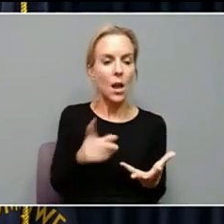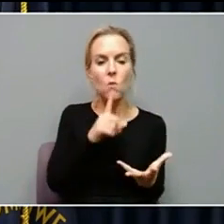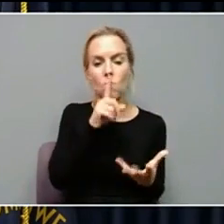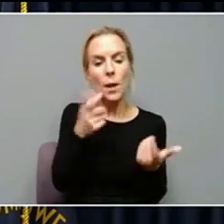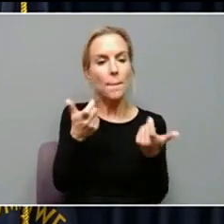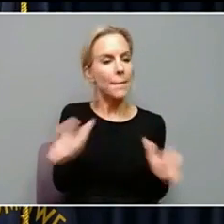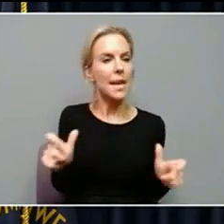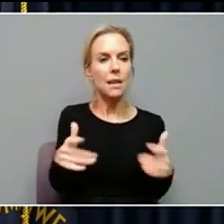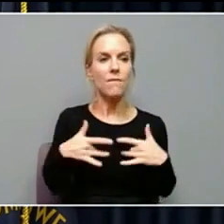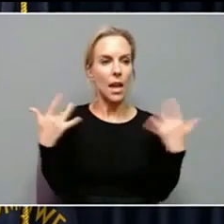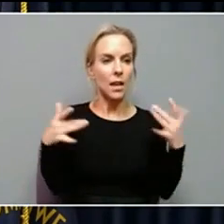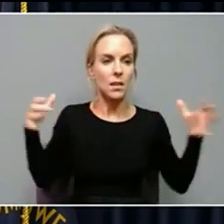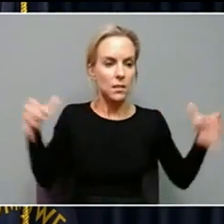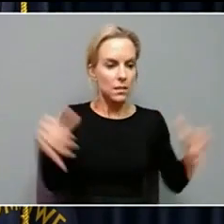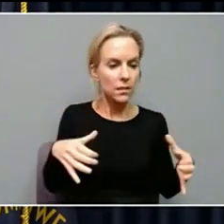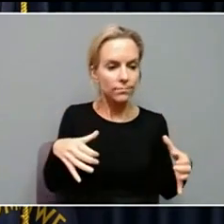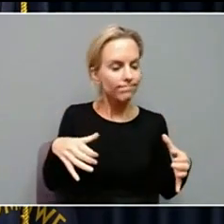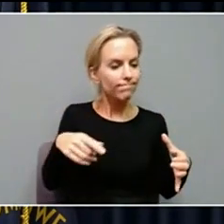of people not wearing masks